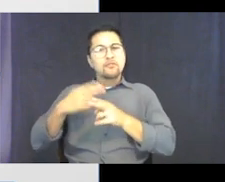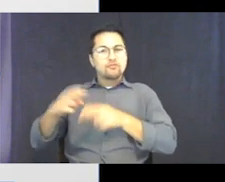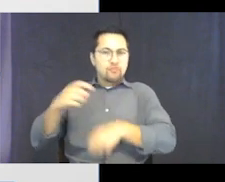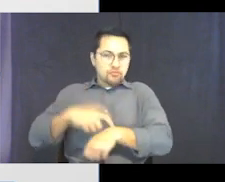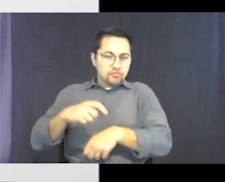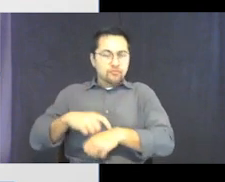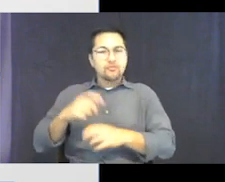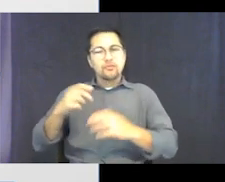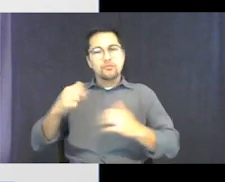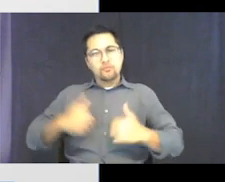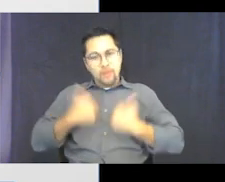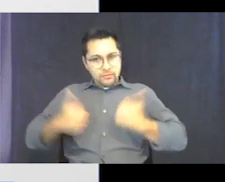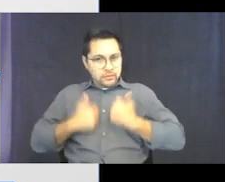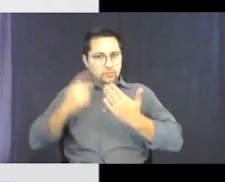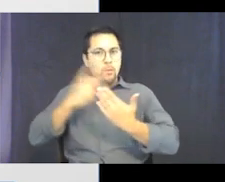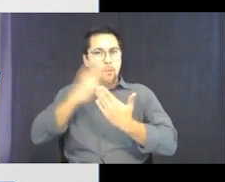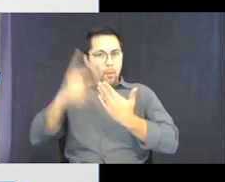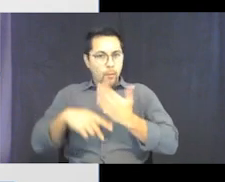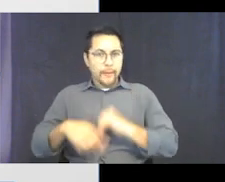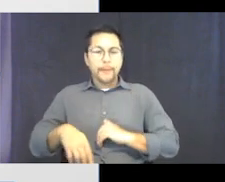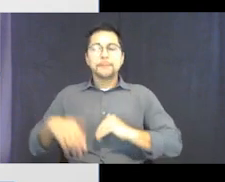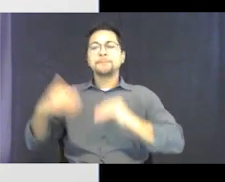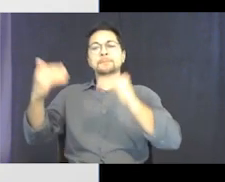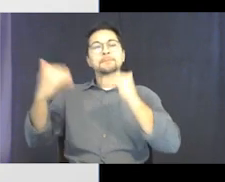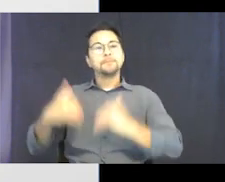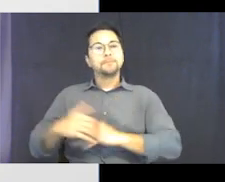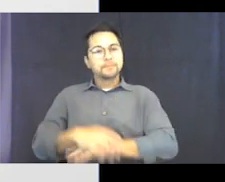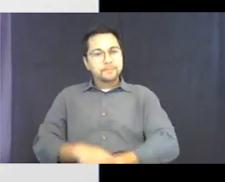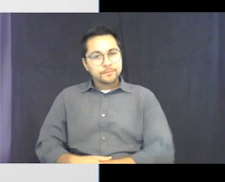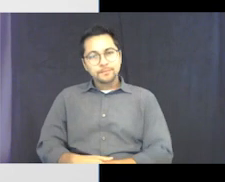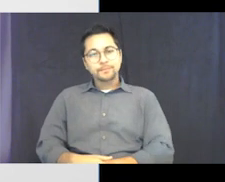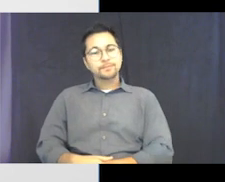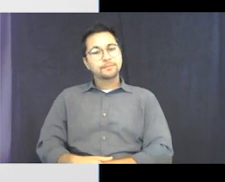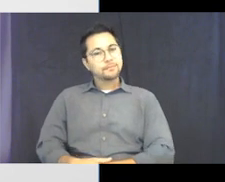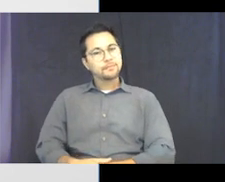residential program. Okay, next slide.